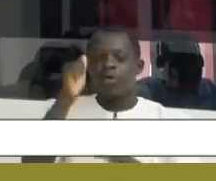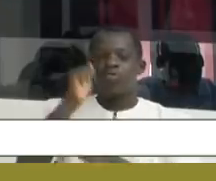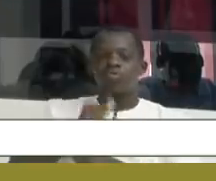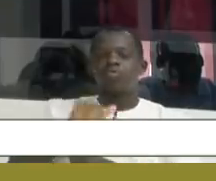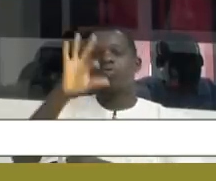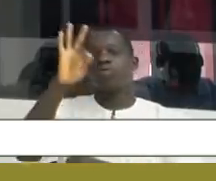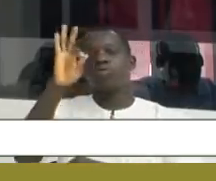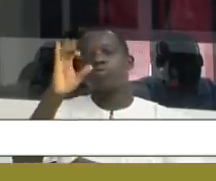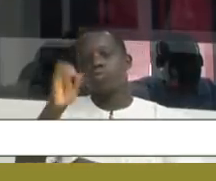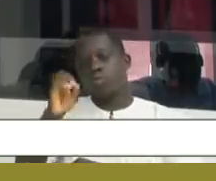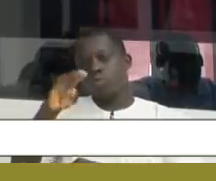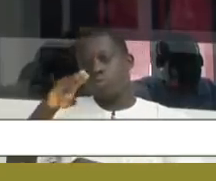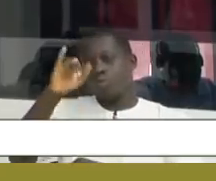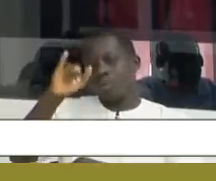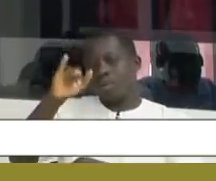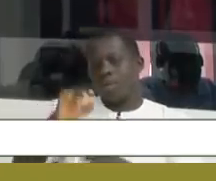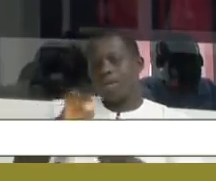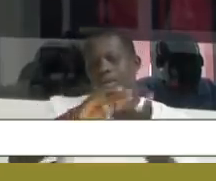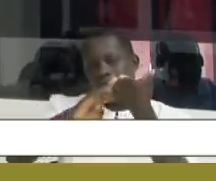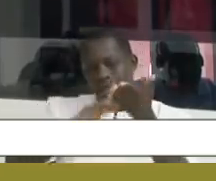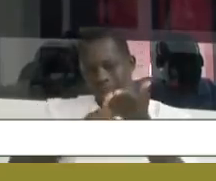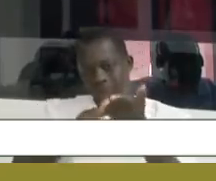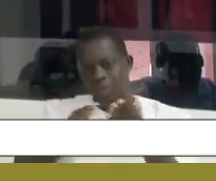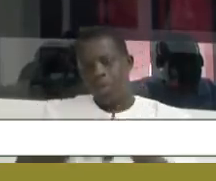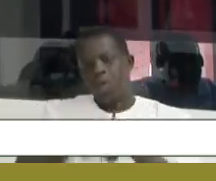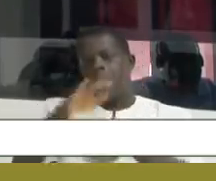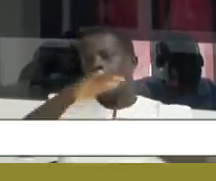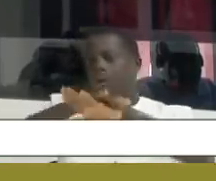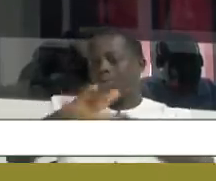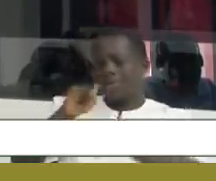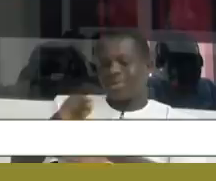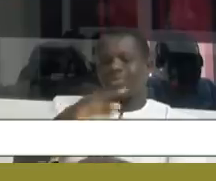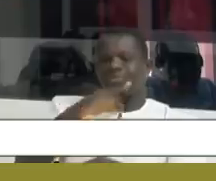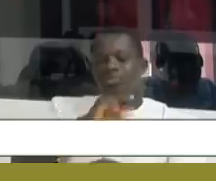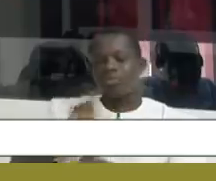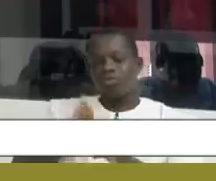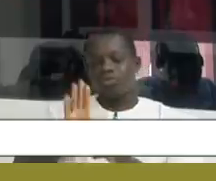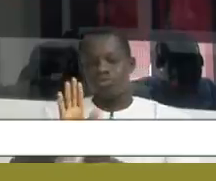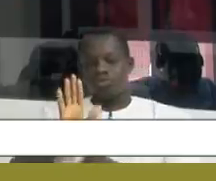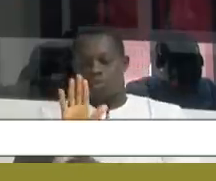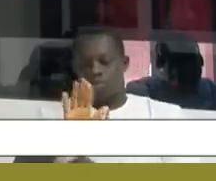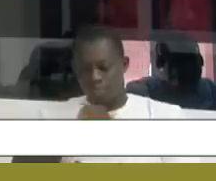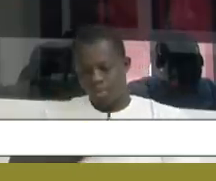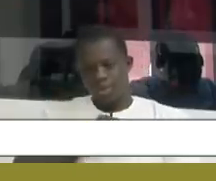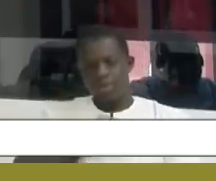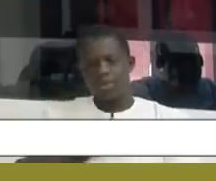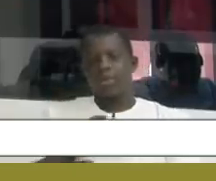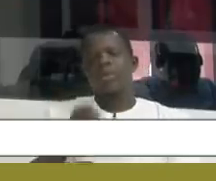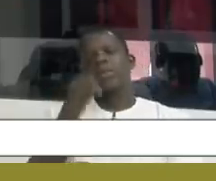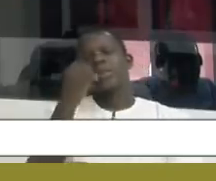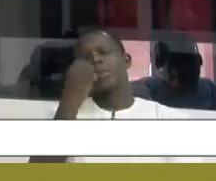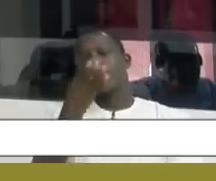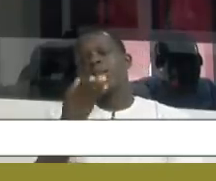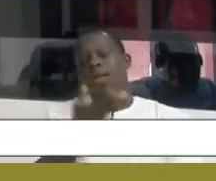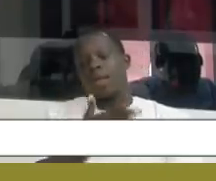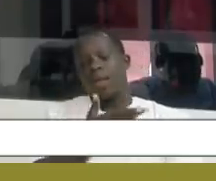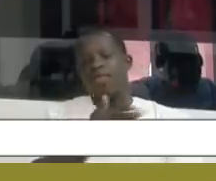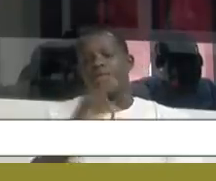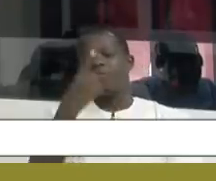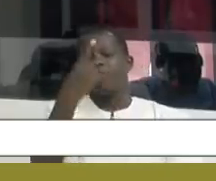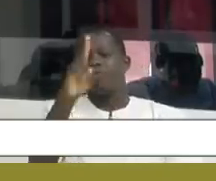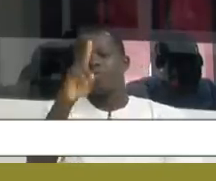tonic, whatever it is, and this man limits himself to saying that they brought a first aid